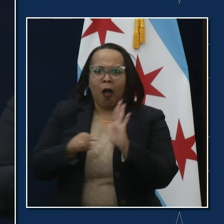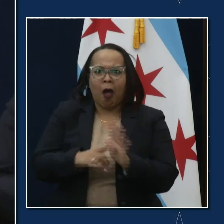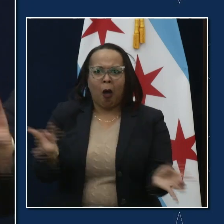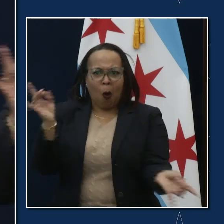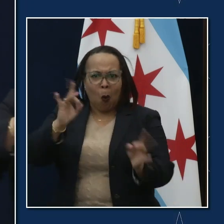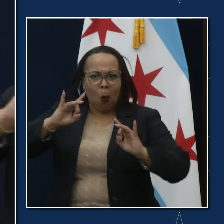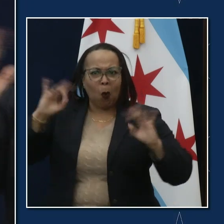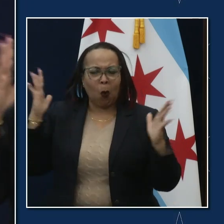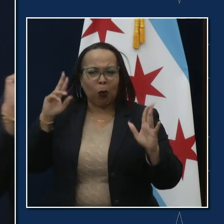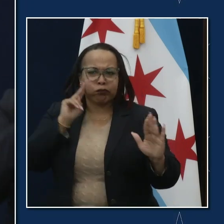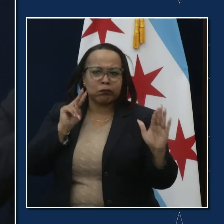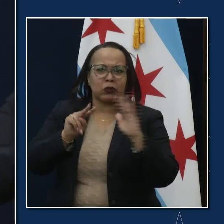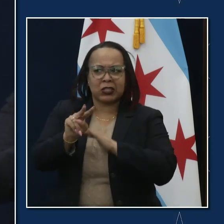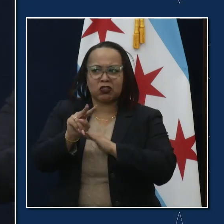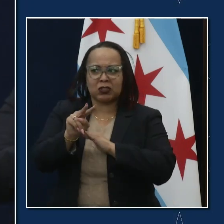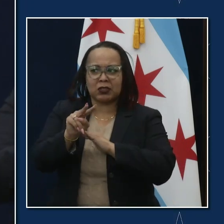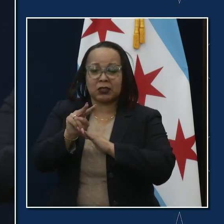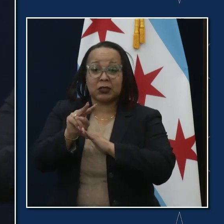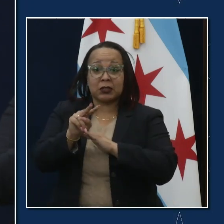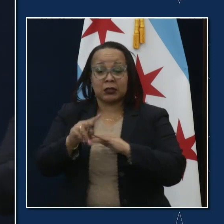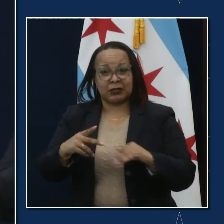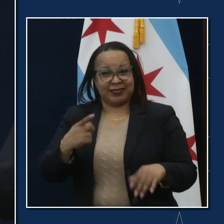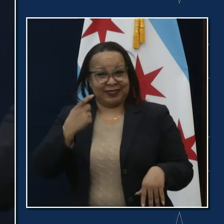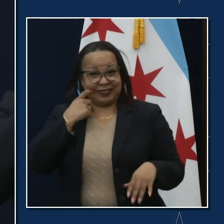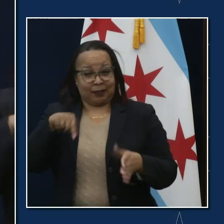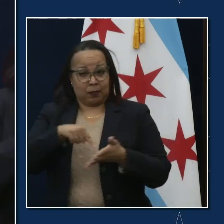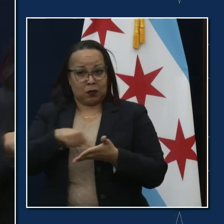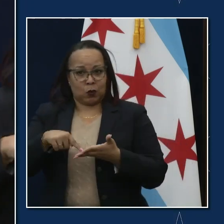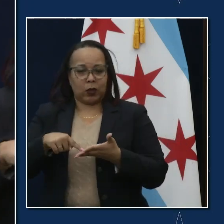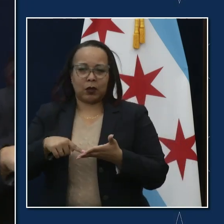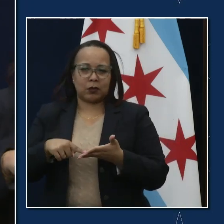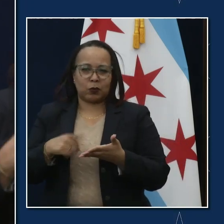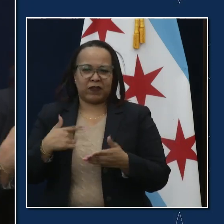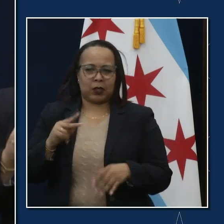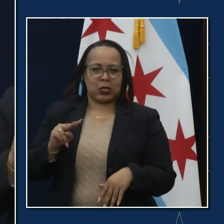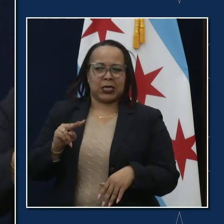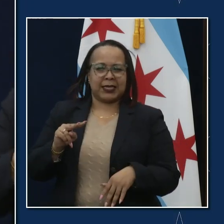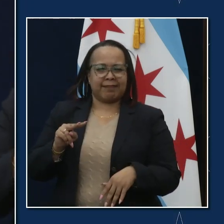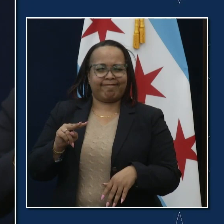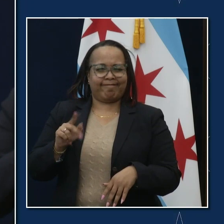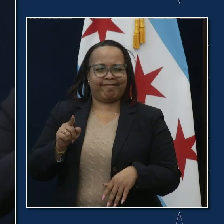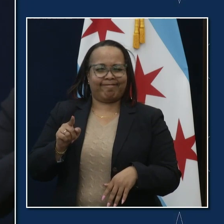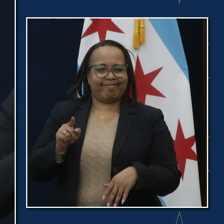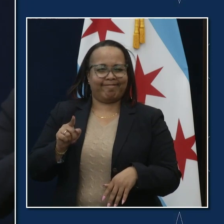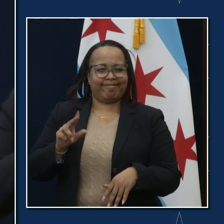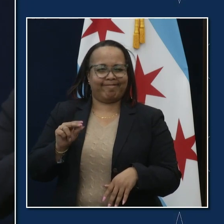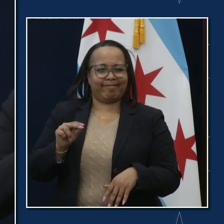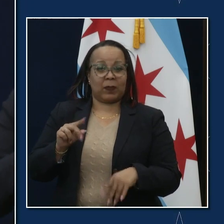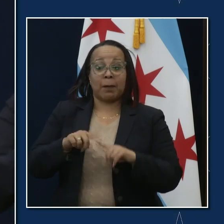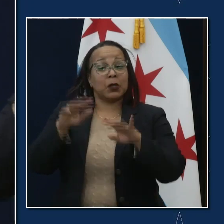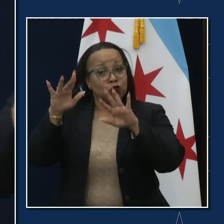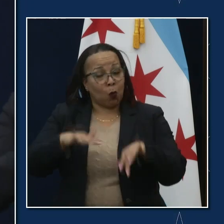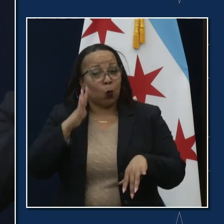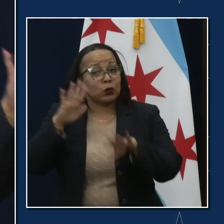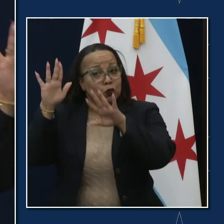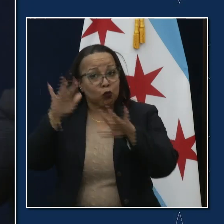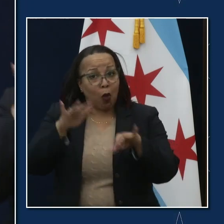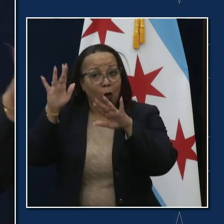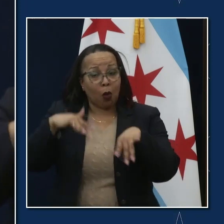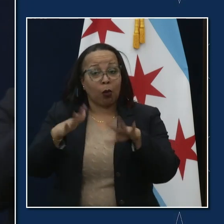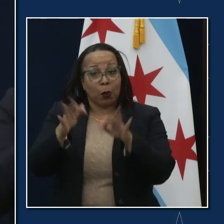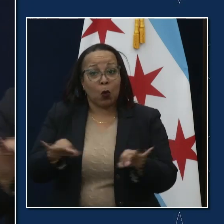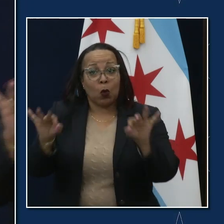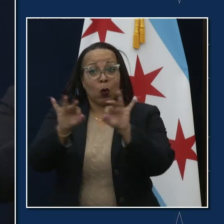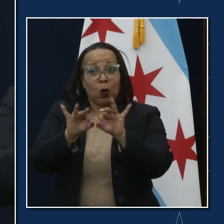saw from modeling earlier in the week, we don't believe are going to play out. But snow is coming, and